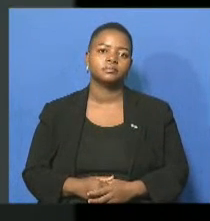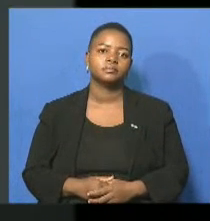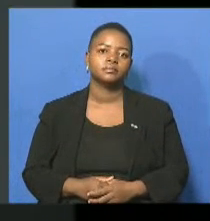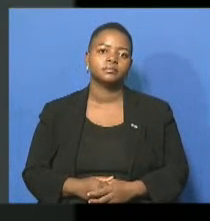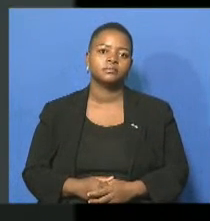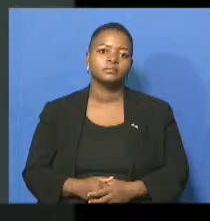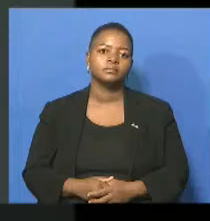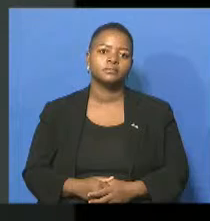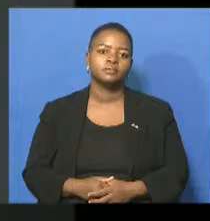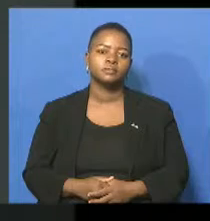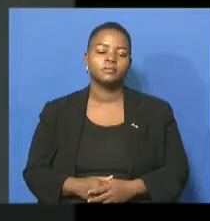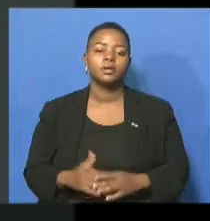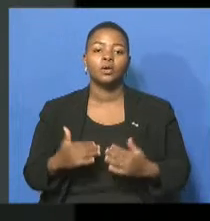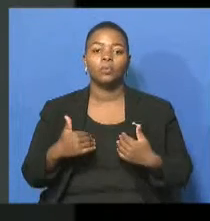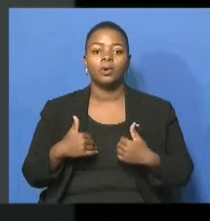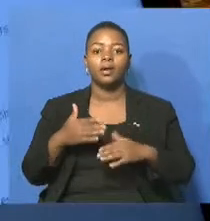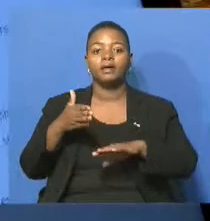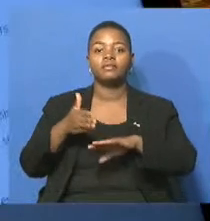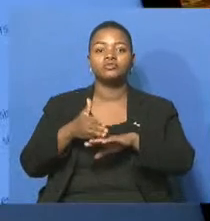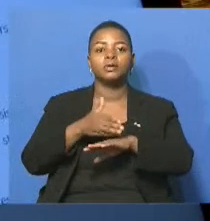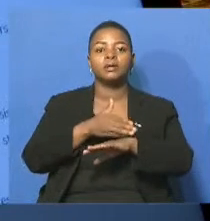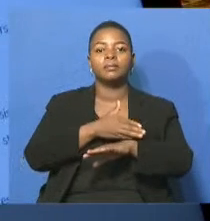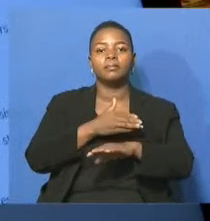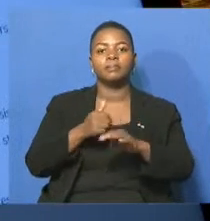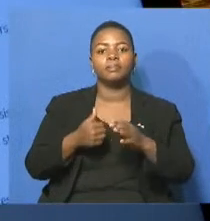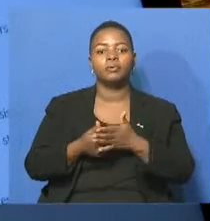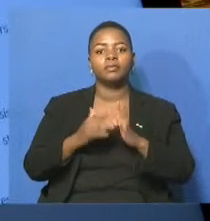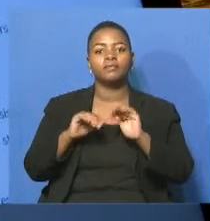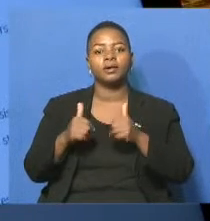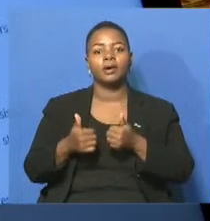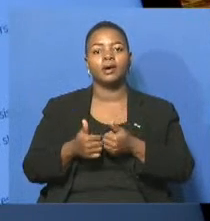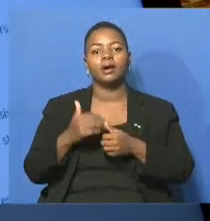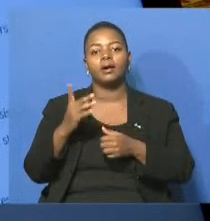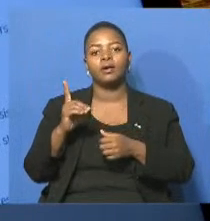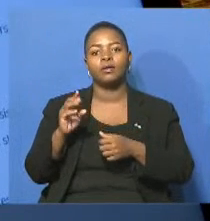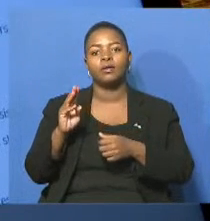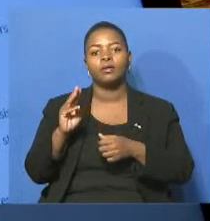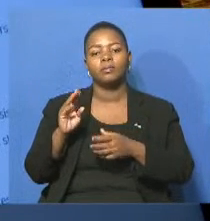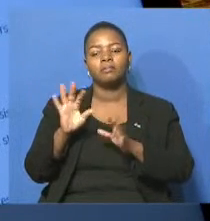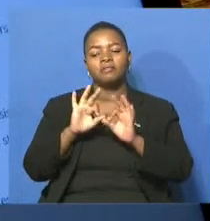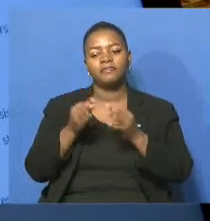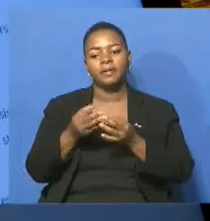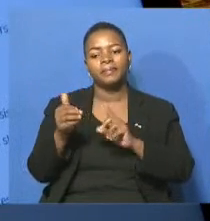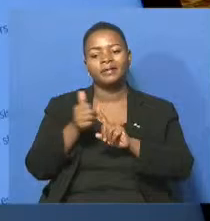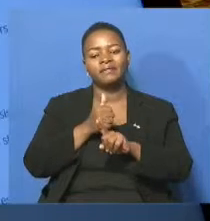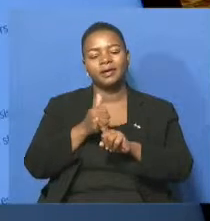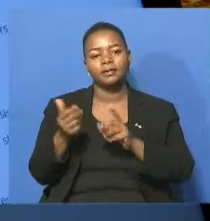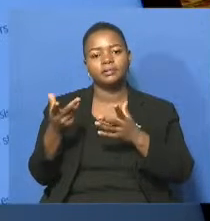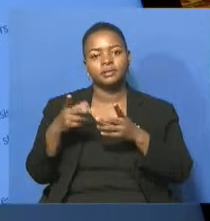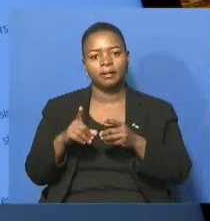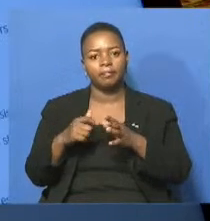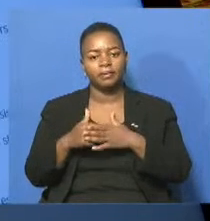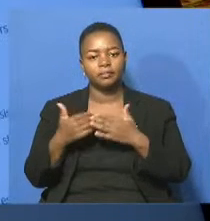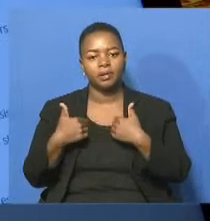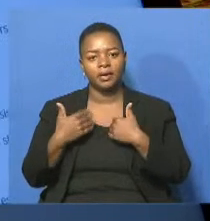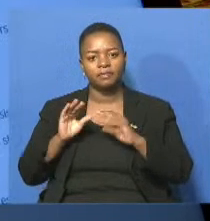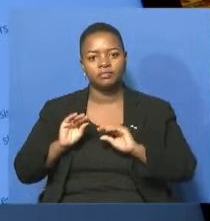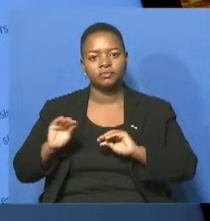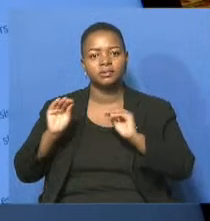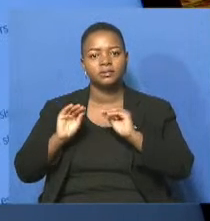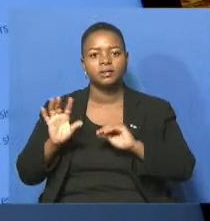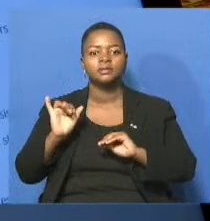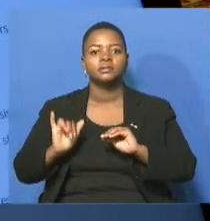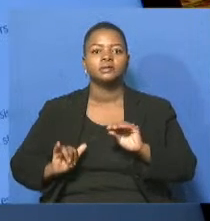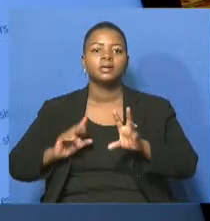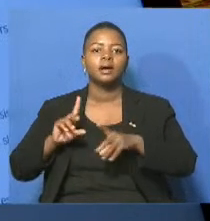we need to improve the recognition and response to domestic violence. We need to educate young